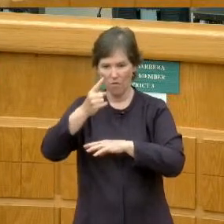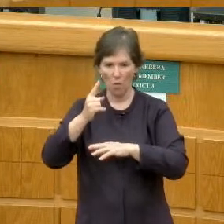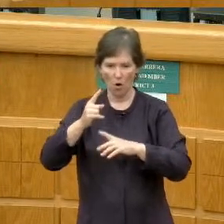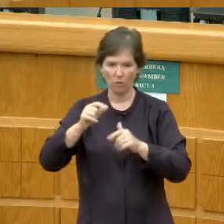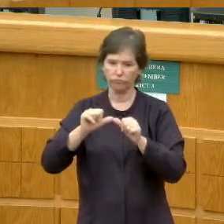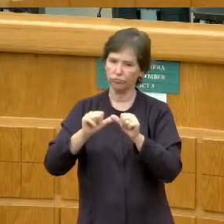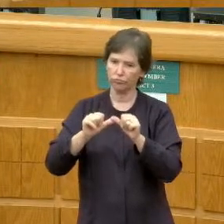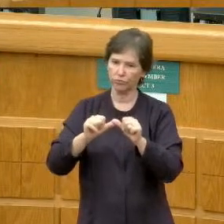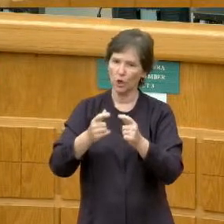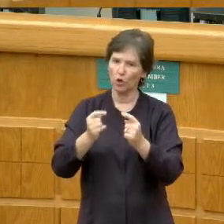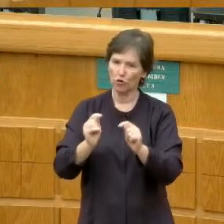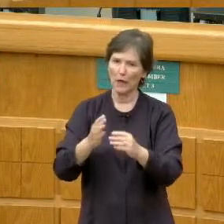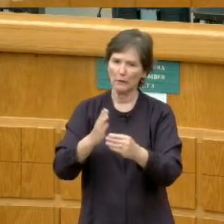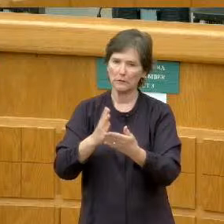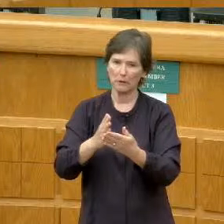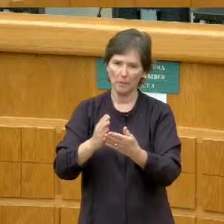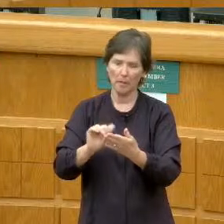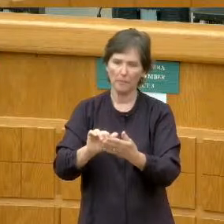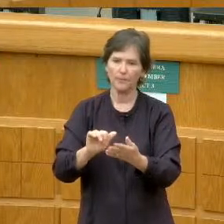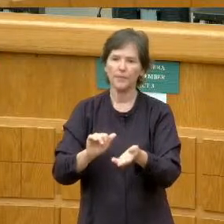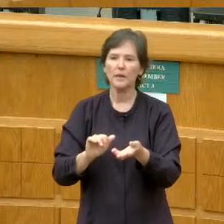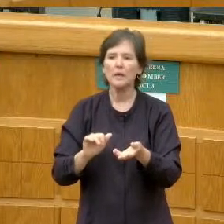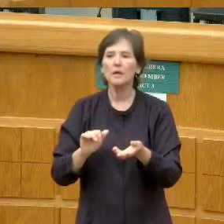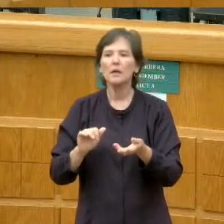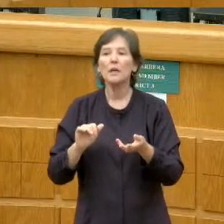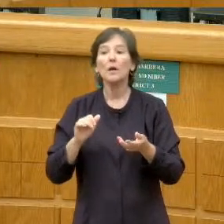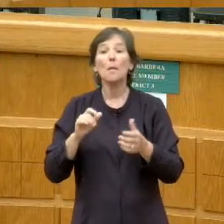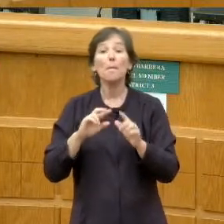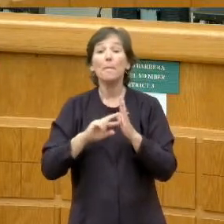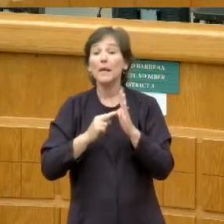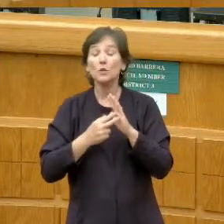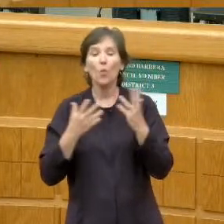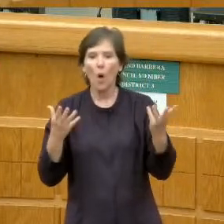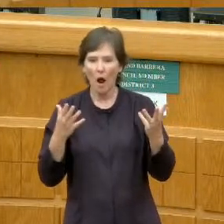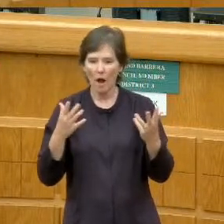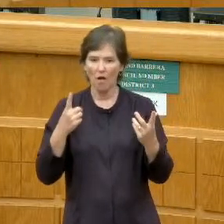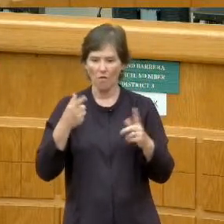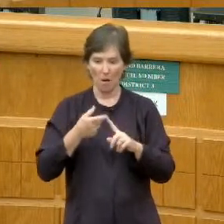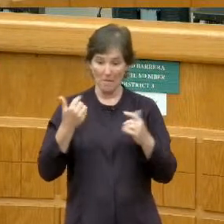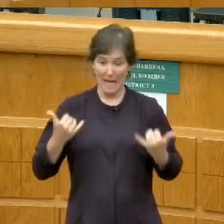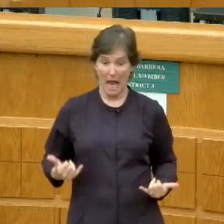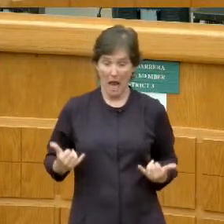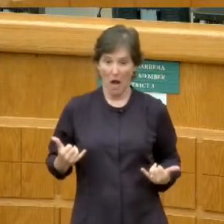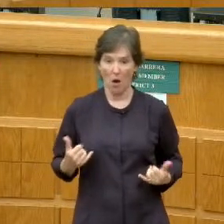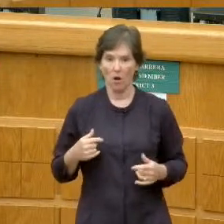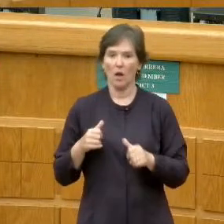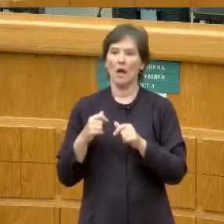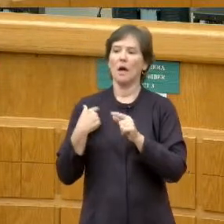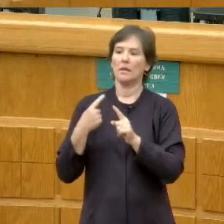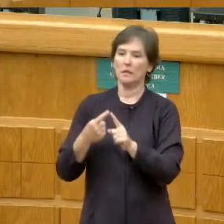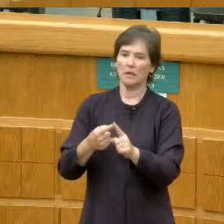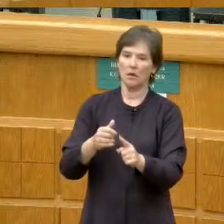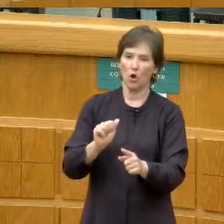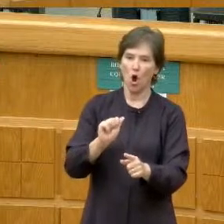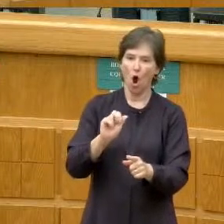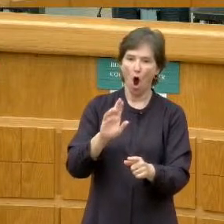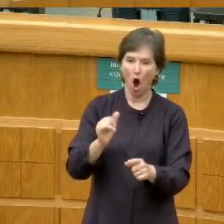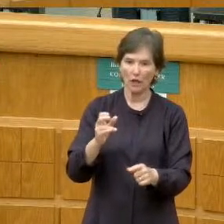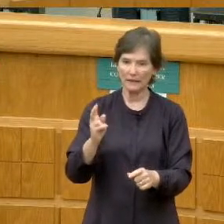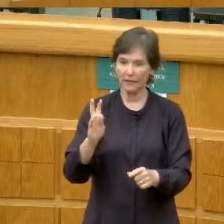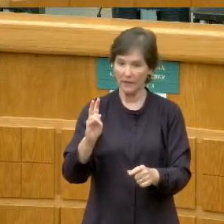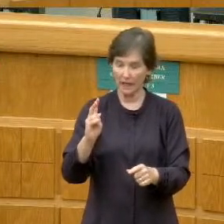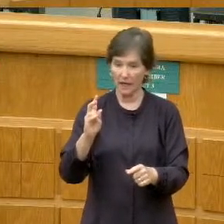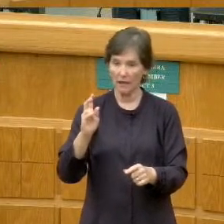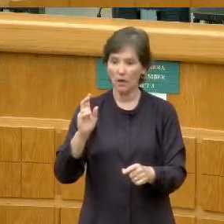17th, we, the collective we, health experts and elected officials, will be examining the data to see what is